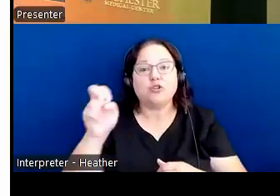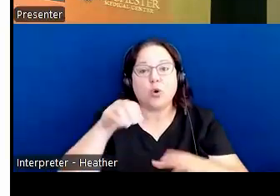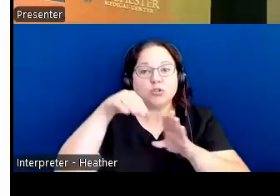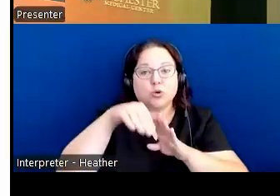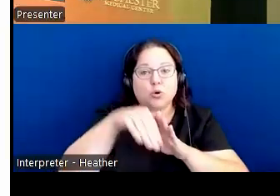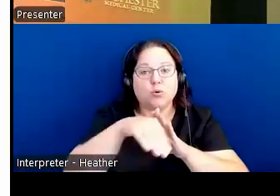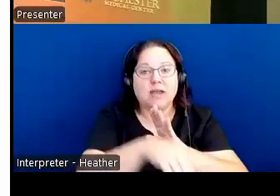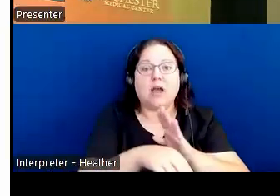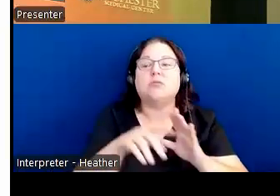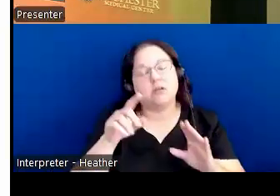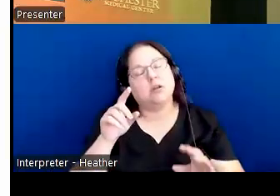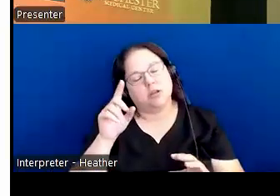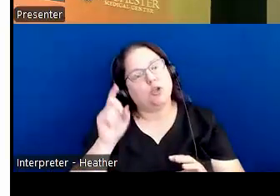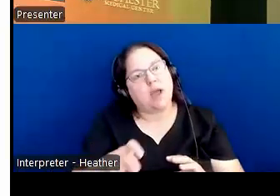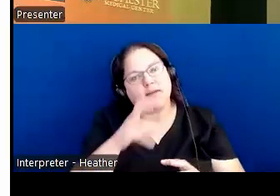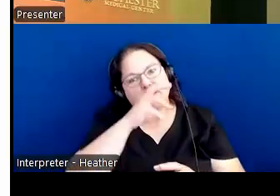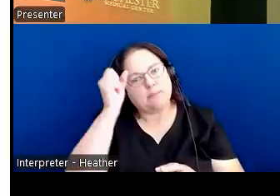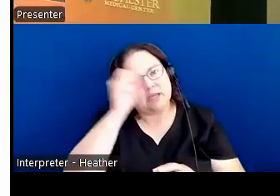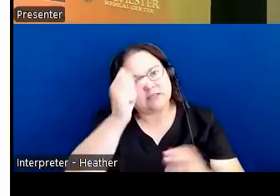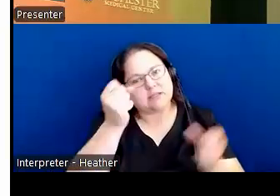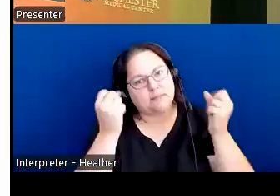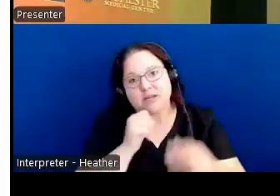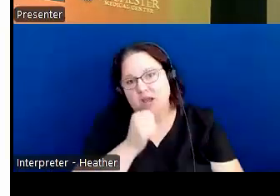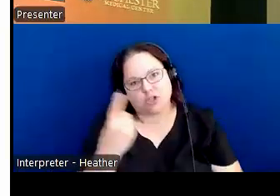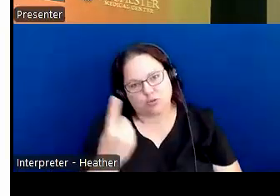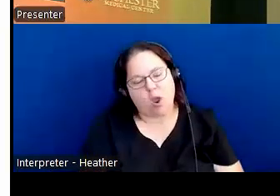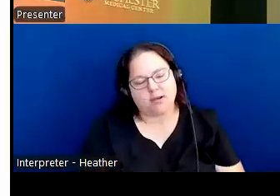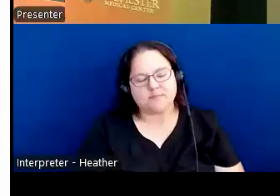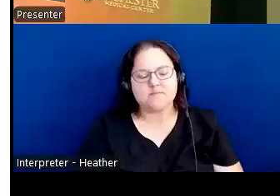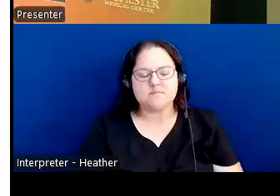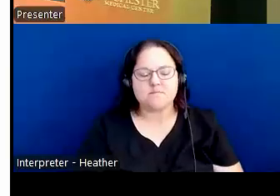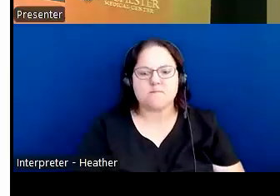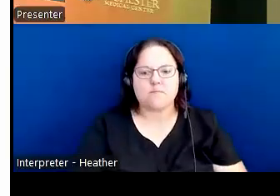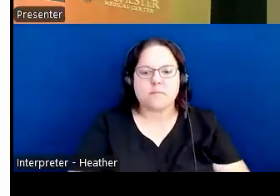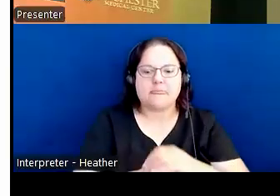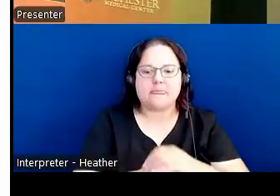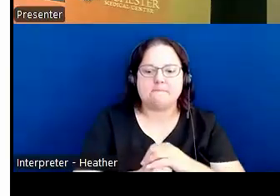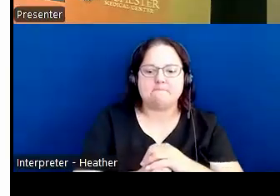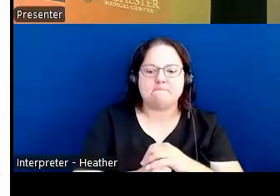miss a reasonable number of them, not just one.